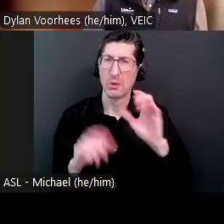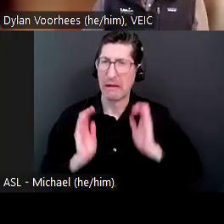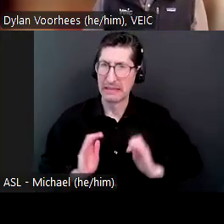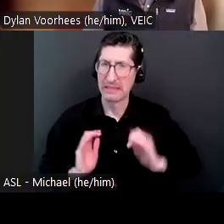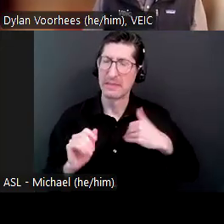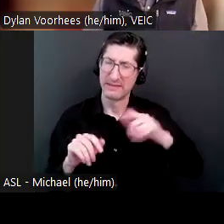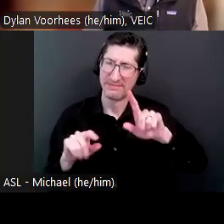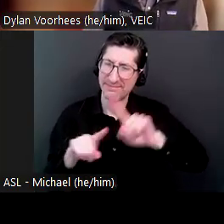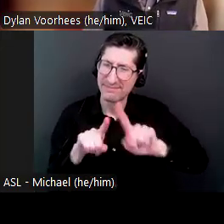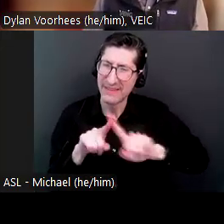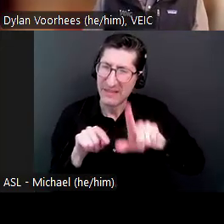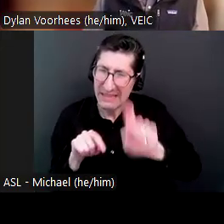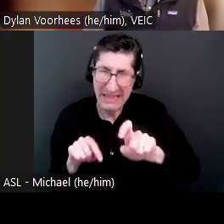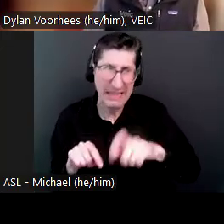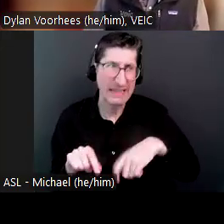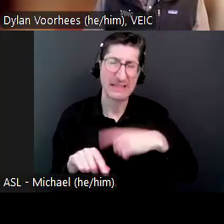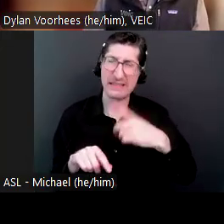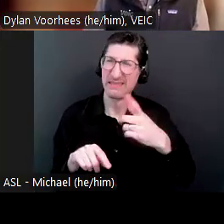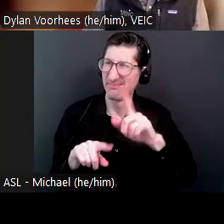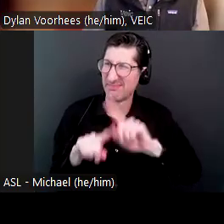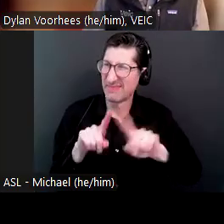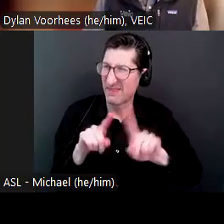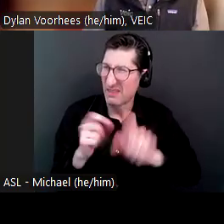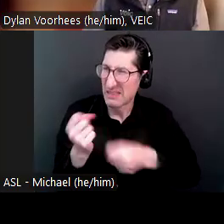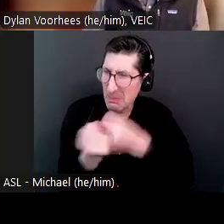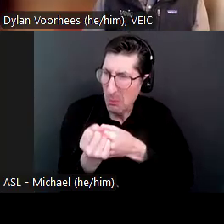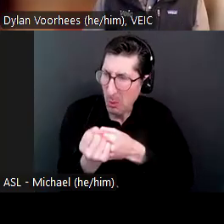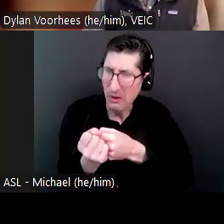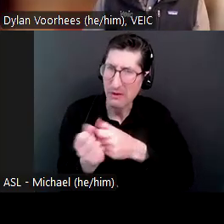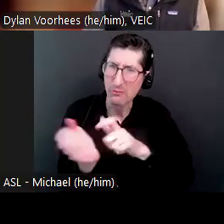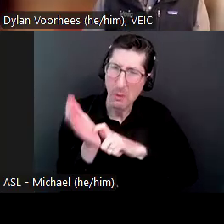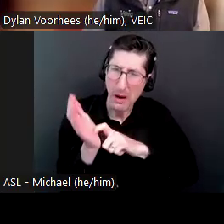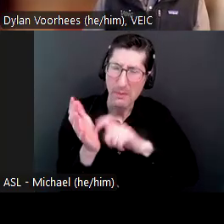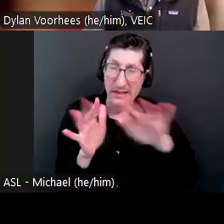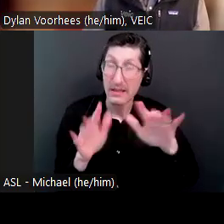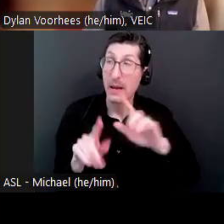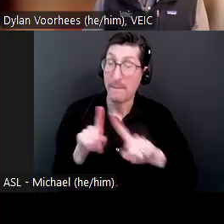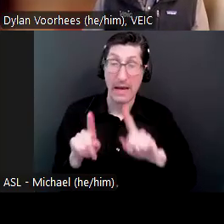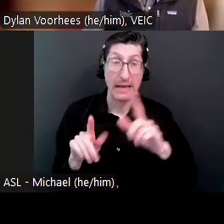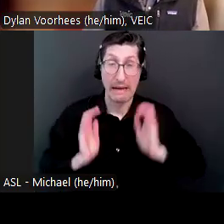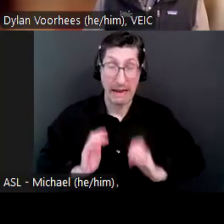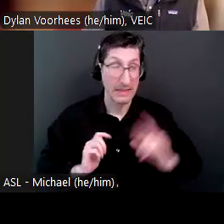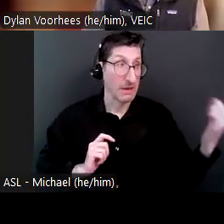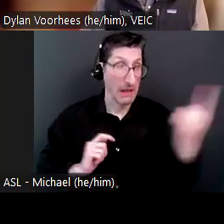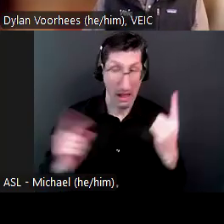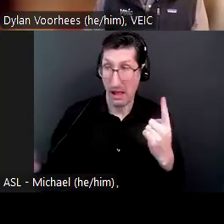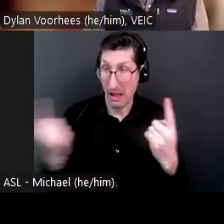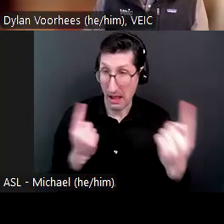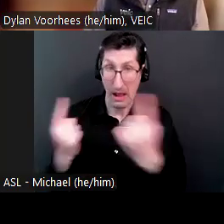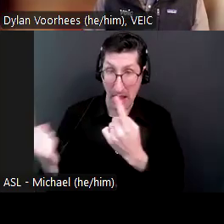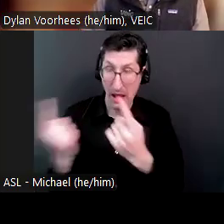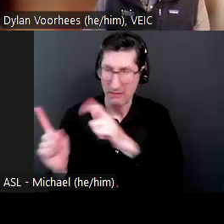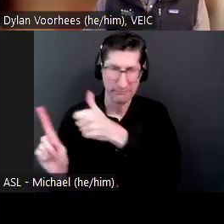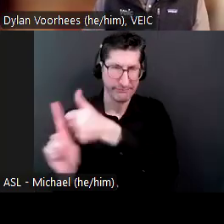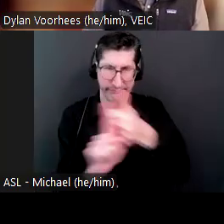want a different level of support. But it does mean that customers would get what they need without having to navigate on their